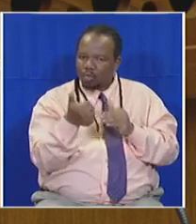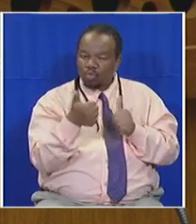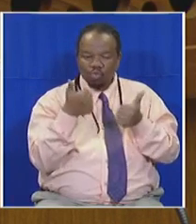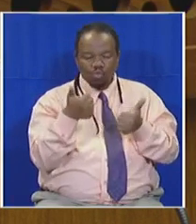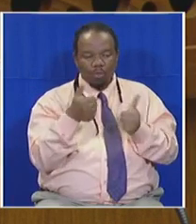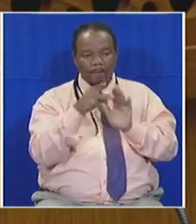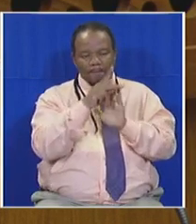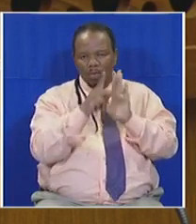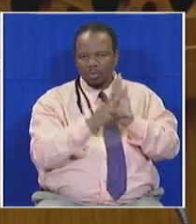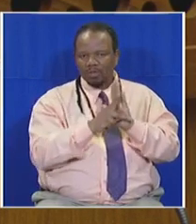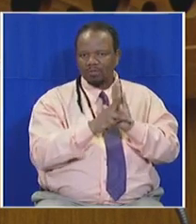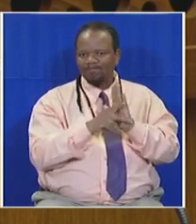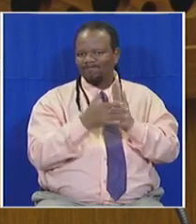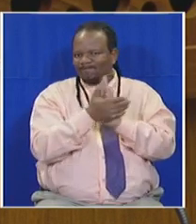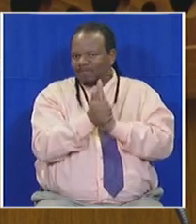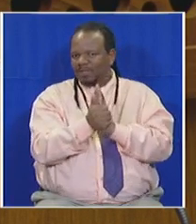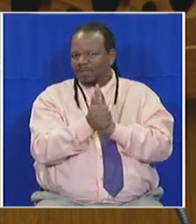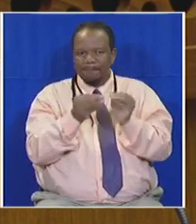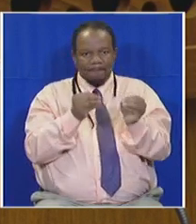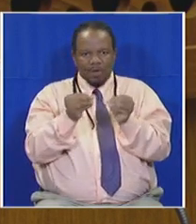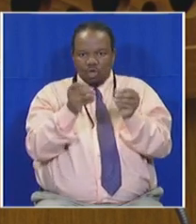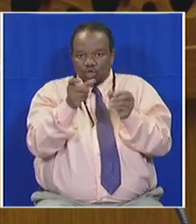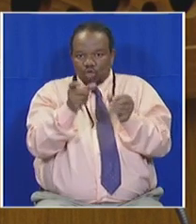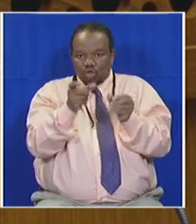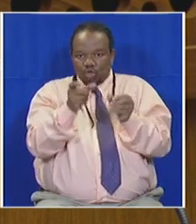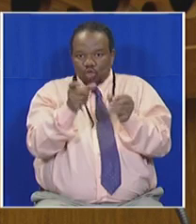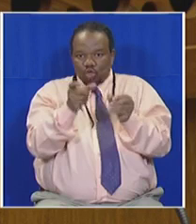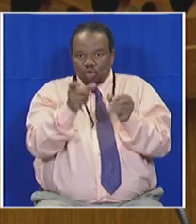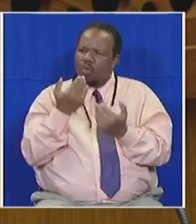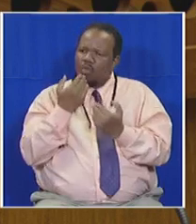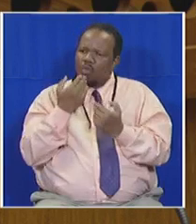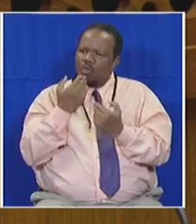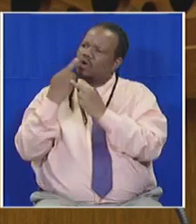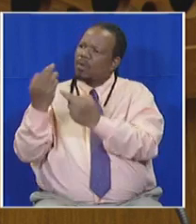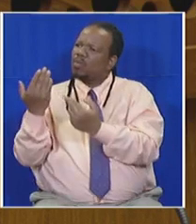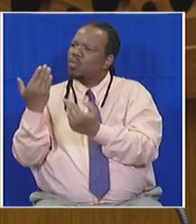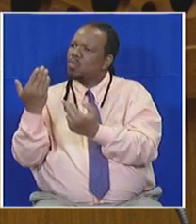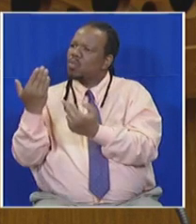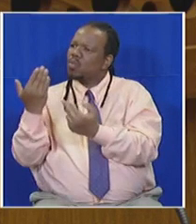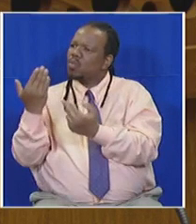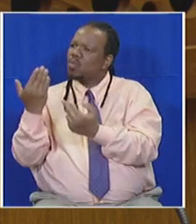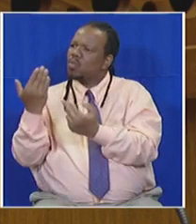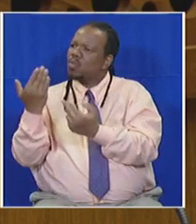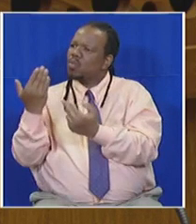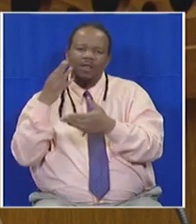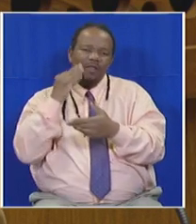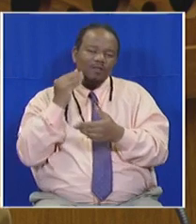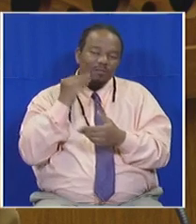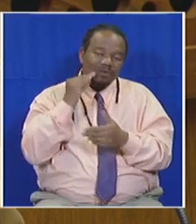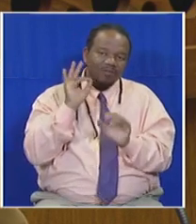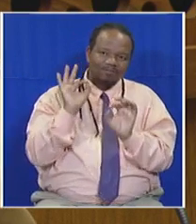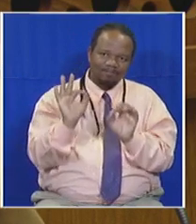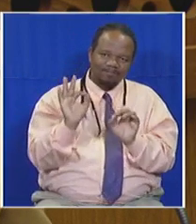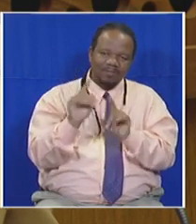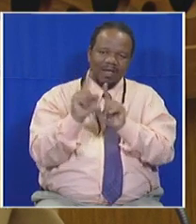skilled managers and workers, clear line of accountability, appropriate systems, and consistent and